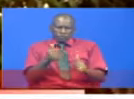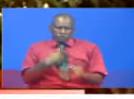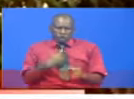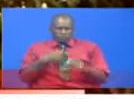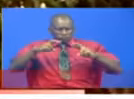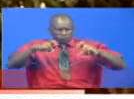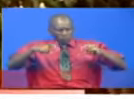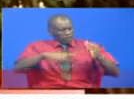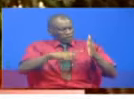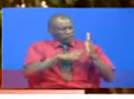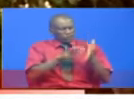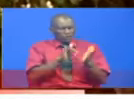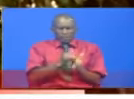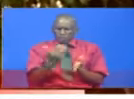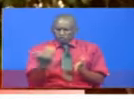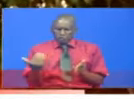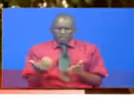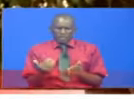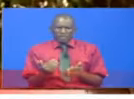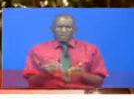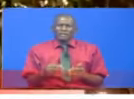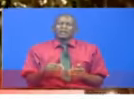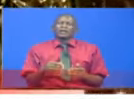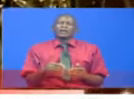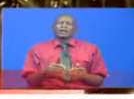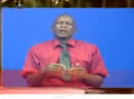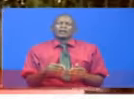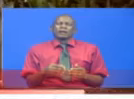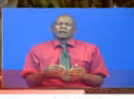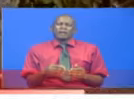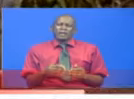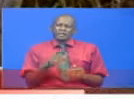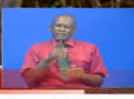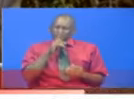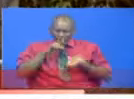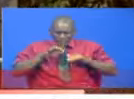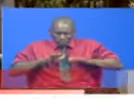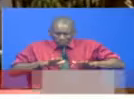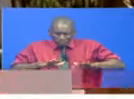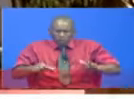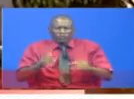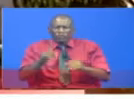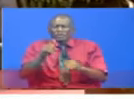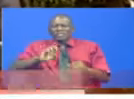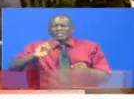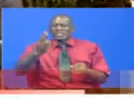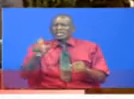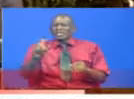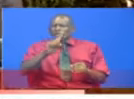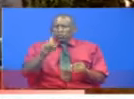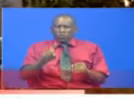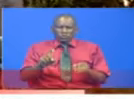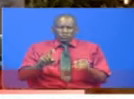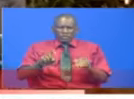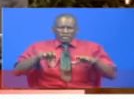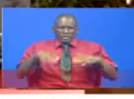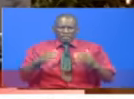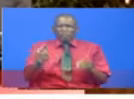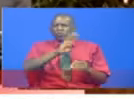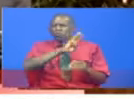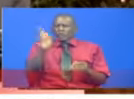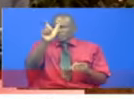has shown that children are silent transmitters of the virus. The second question is, in Western